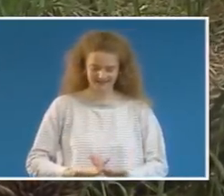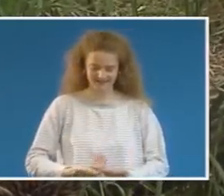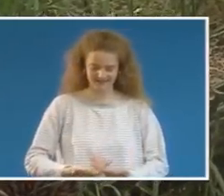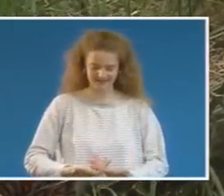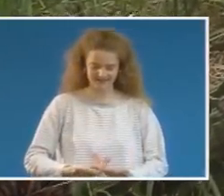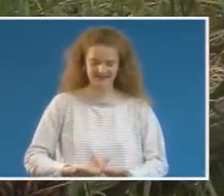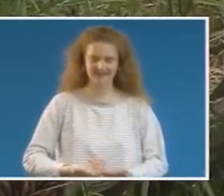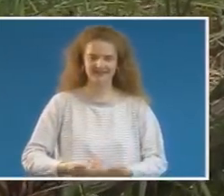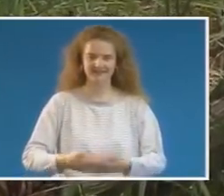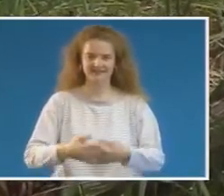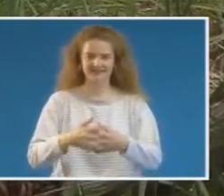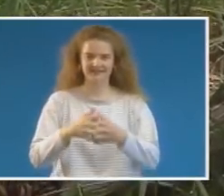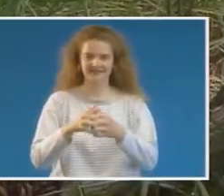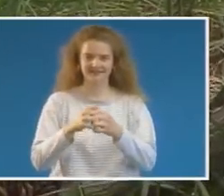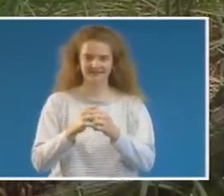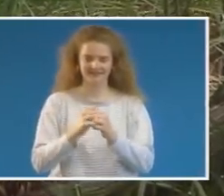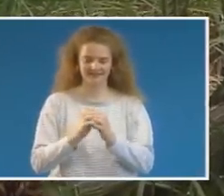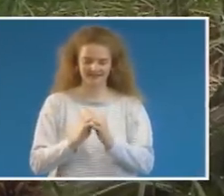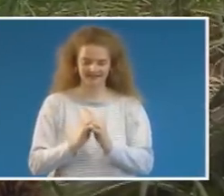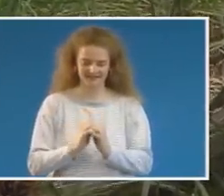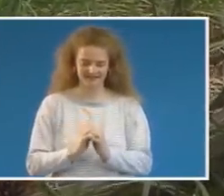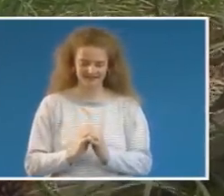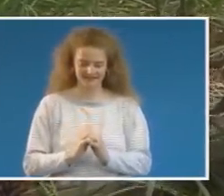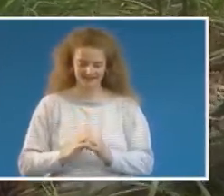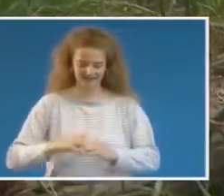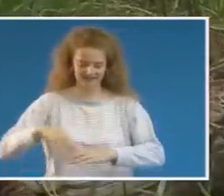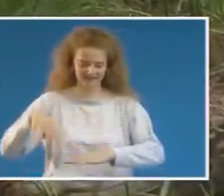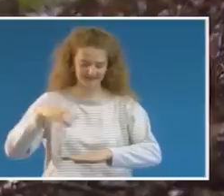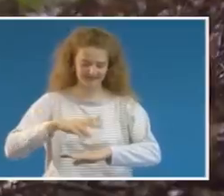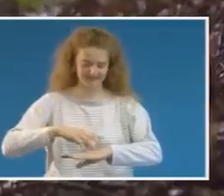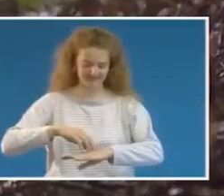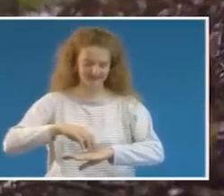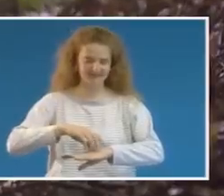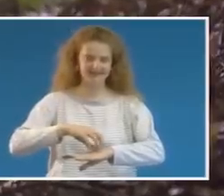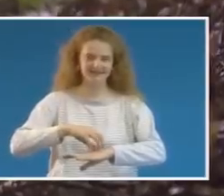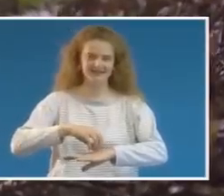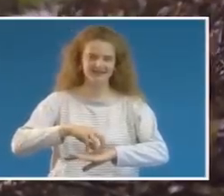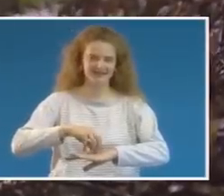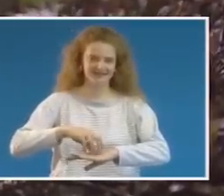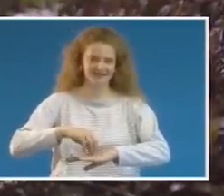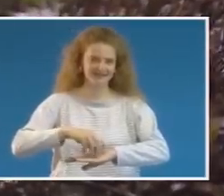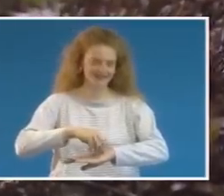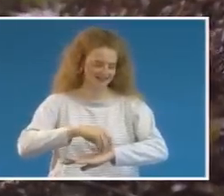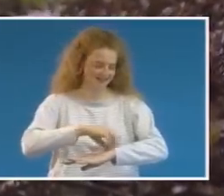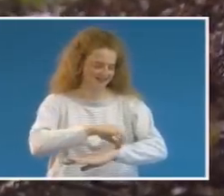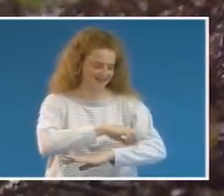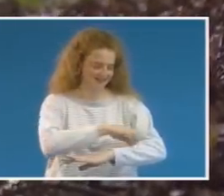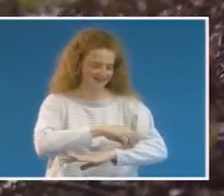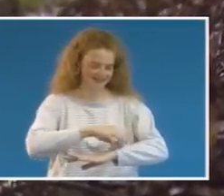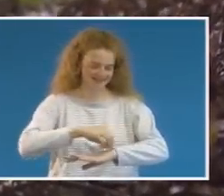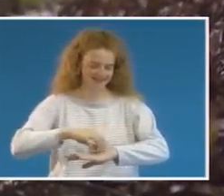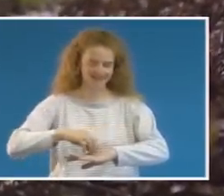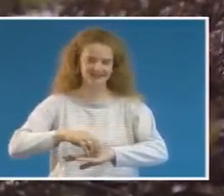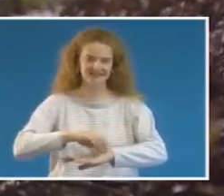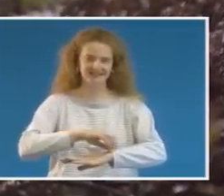and small, rolling himself into a ball. Here is the spider scuttling around, treading